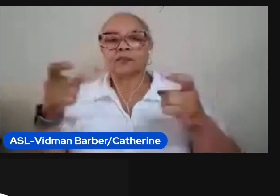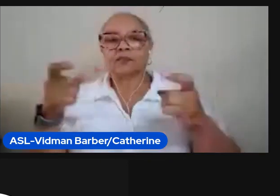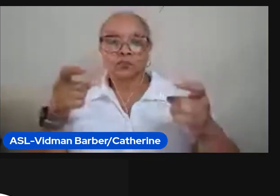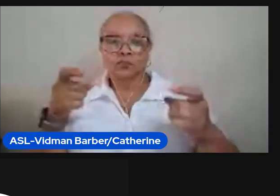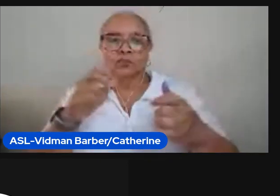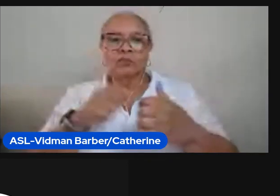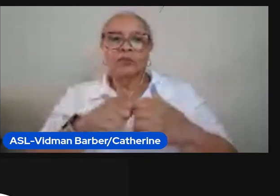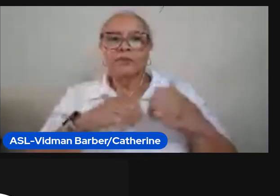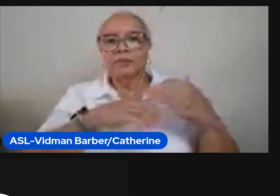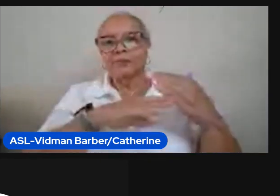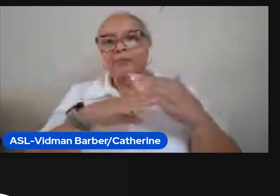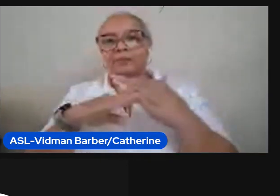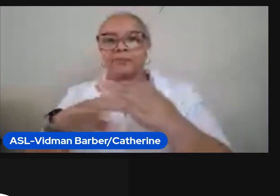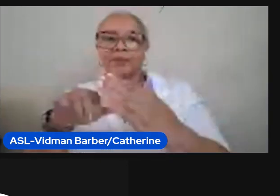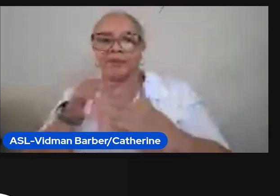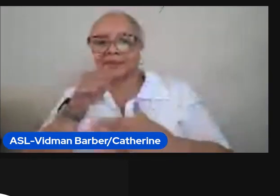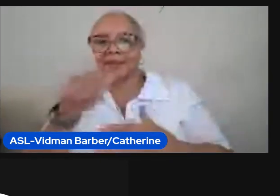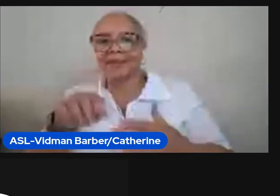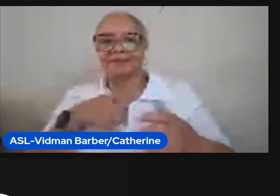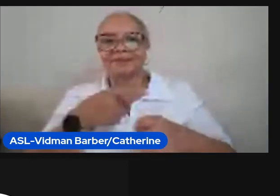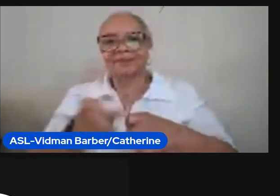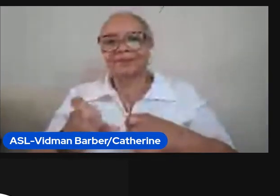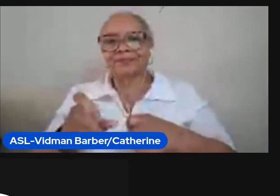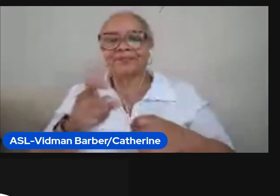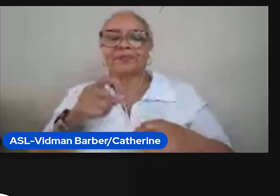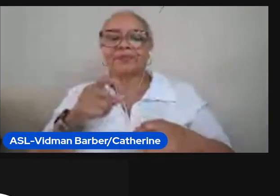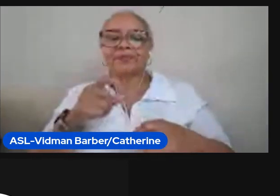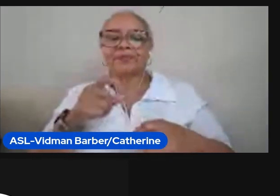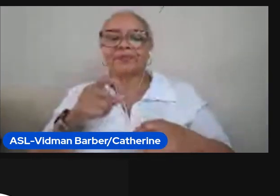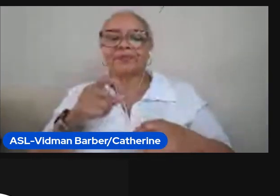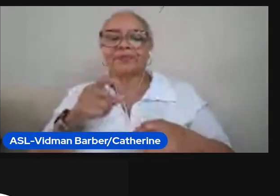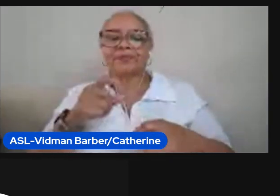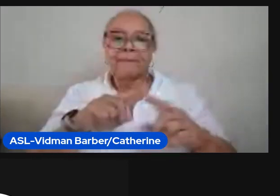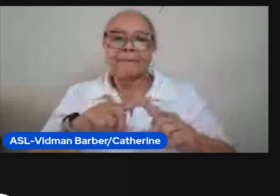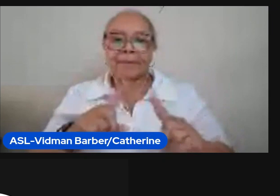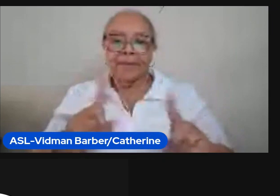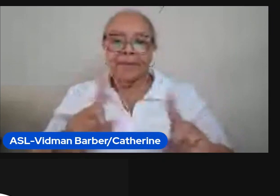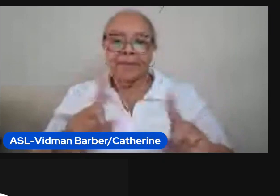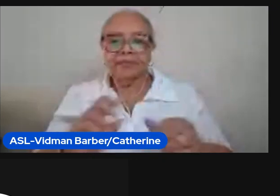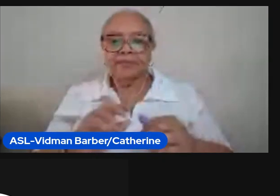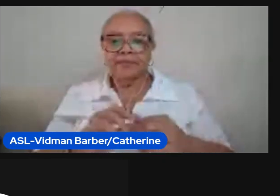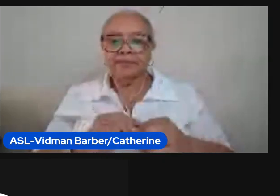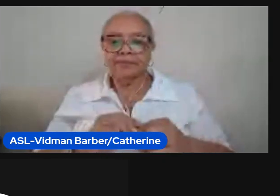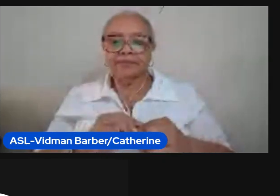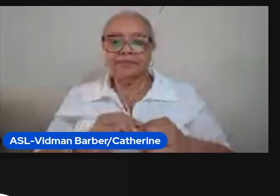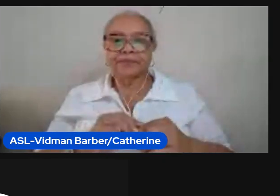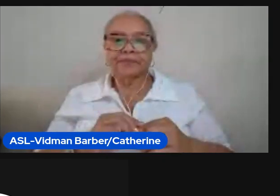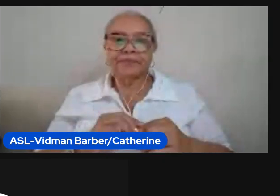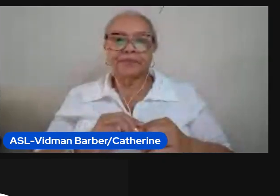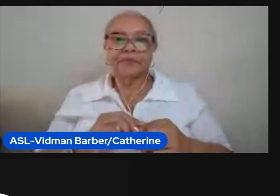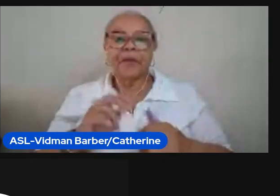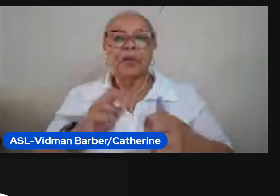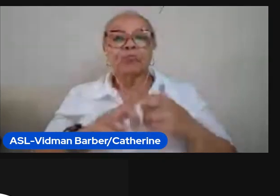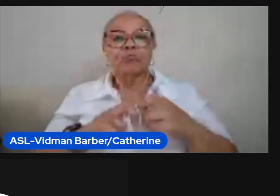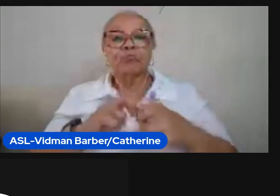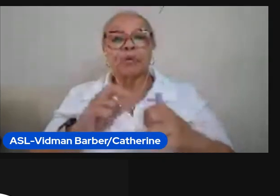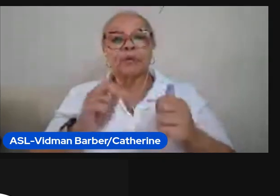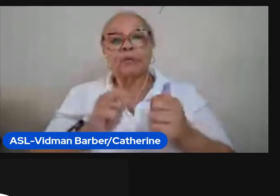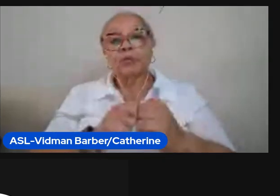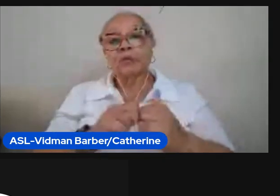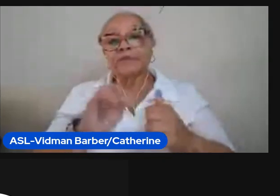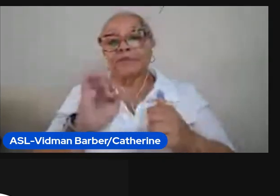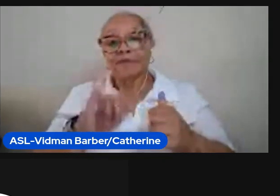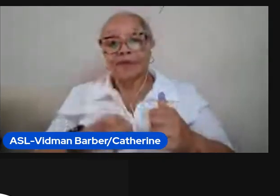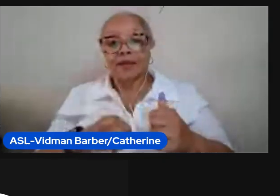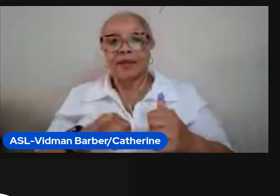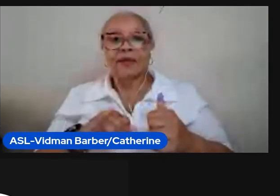not contaminated, the primers are not contaminated, etc. But the problem with SARS-CoV-2 is that